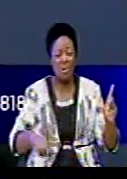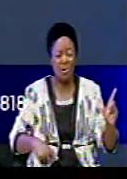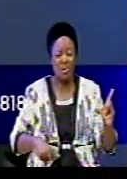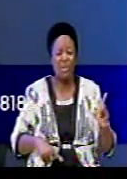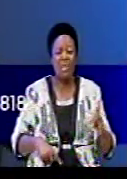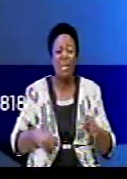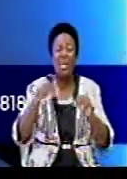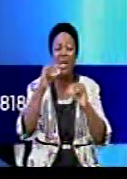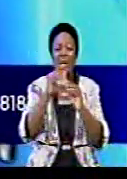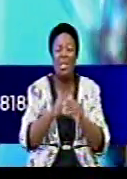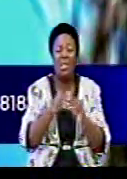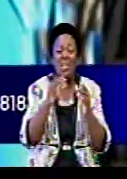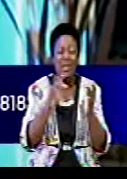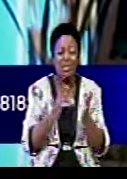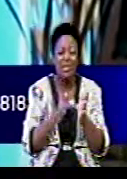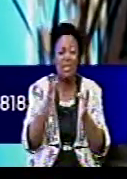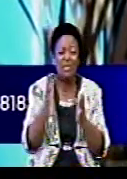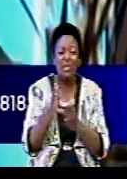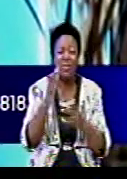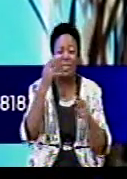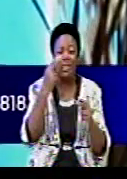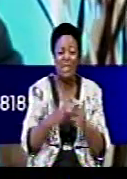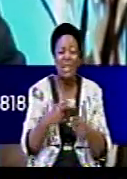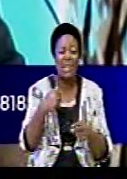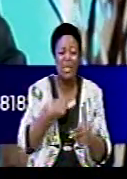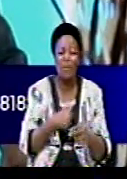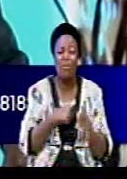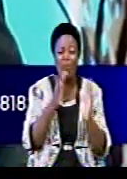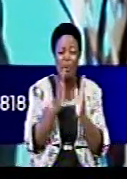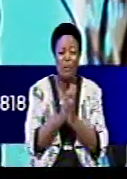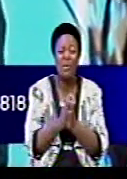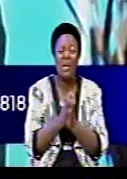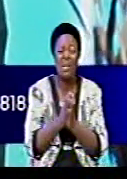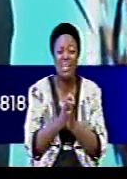walker. You can rise up now. You have been bedridden and